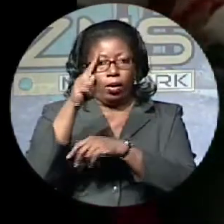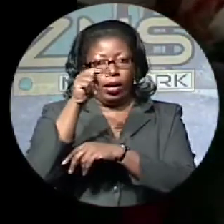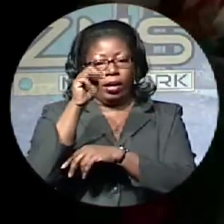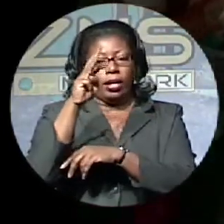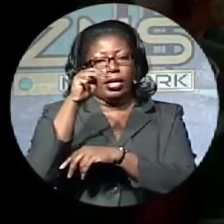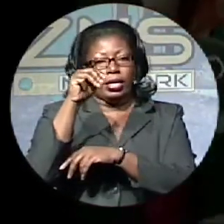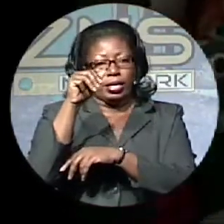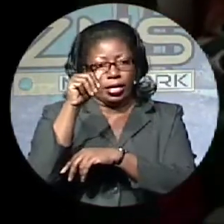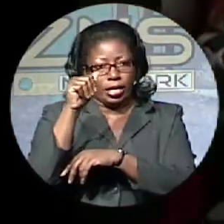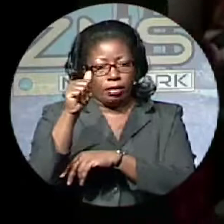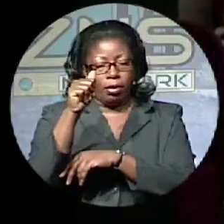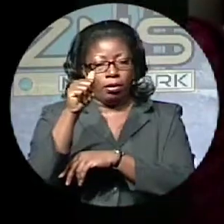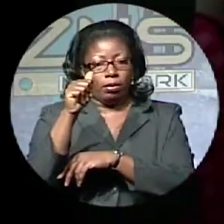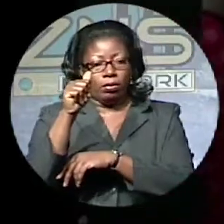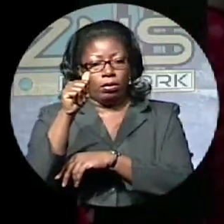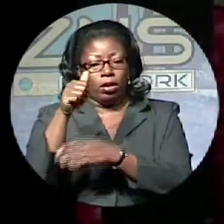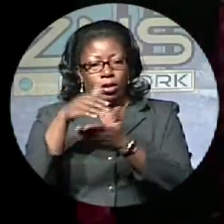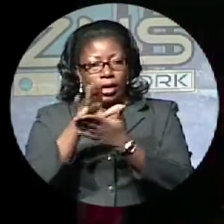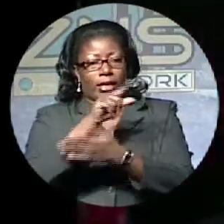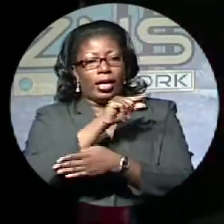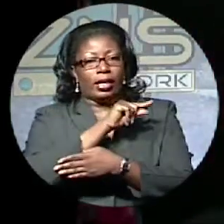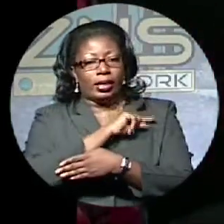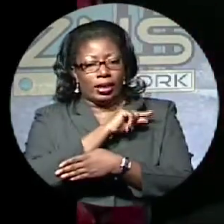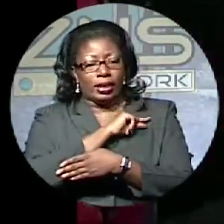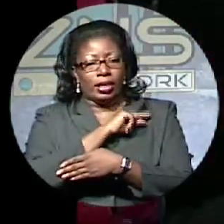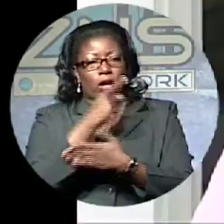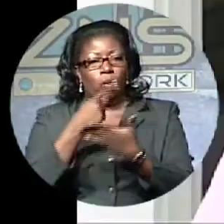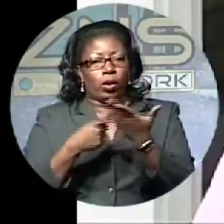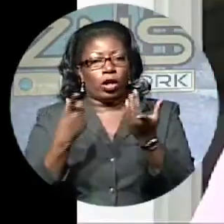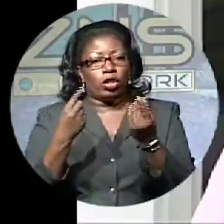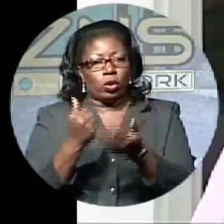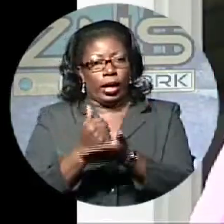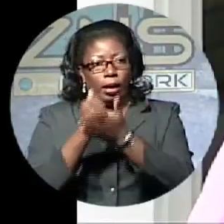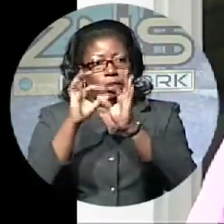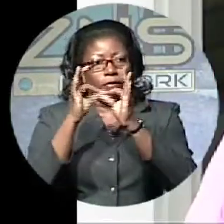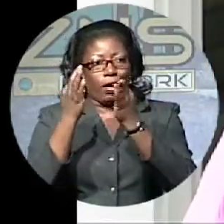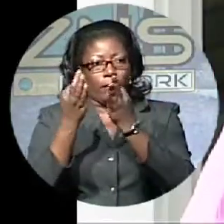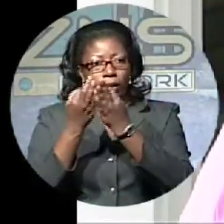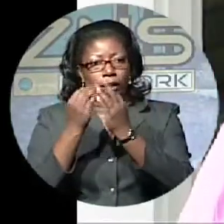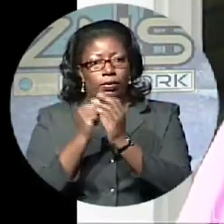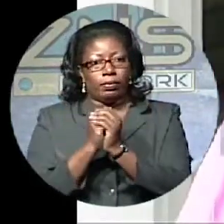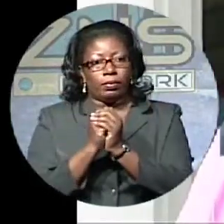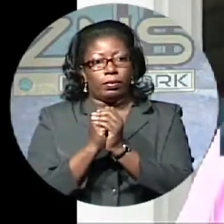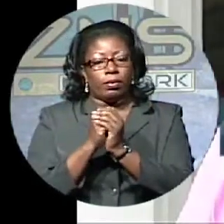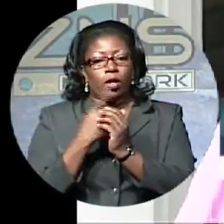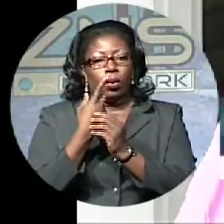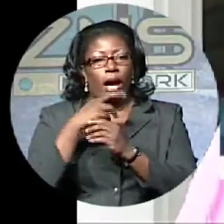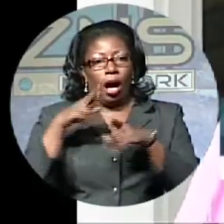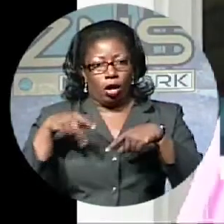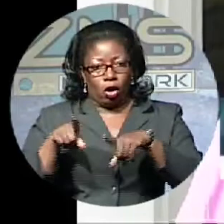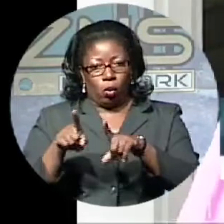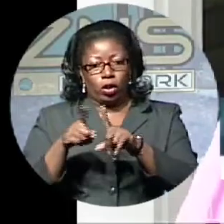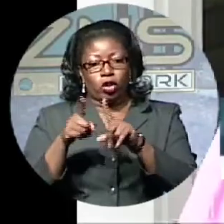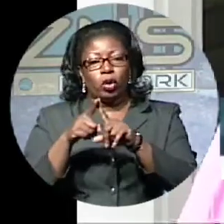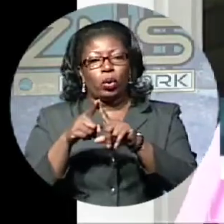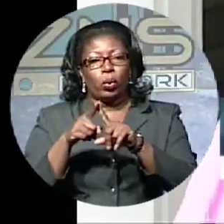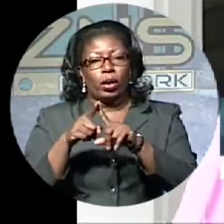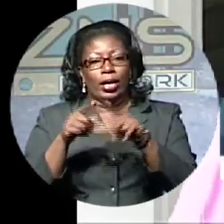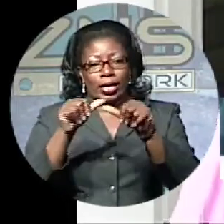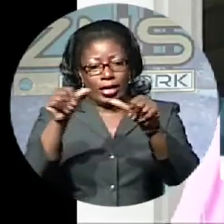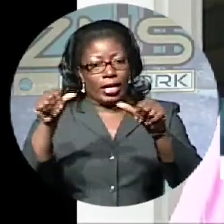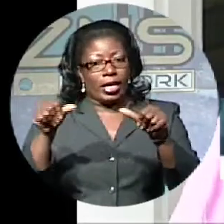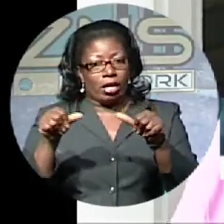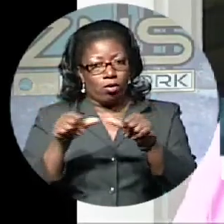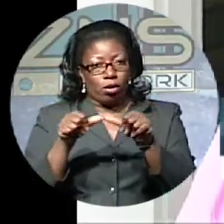they find, suggestions will be forwarded to assist these families. In going to these areas, we're aware that this is not the first time that this has happened or the